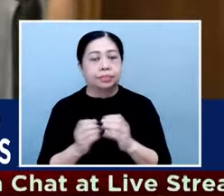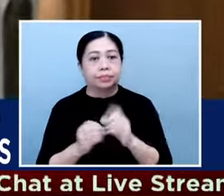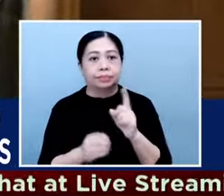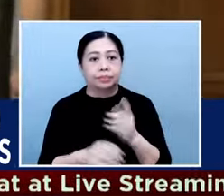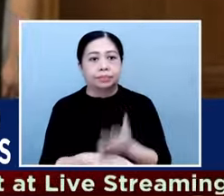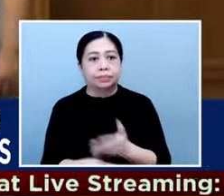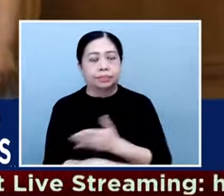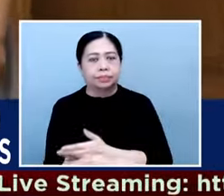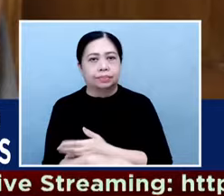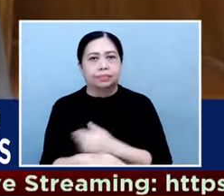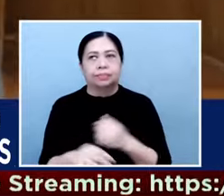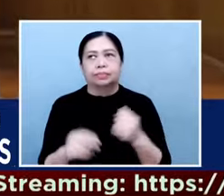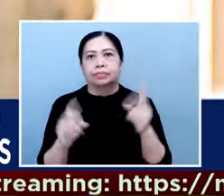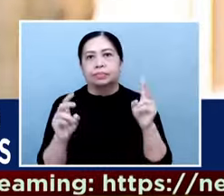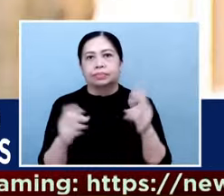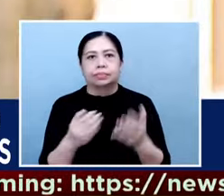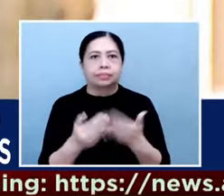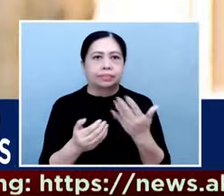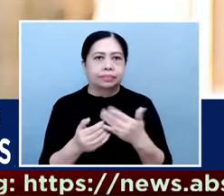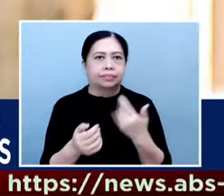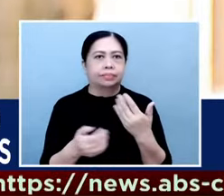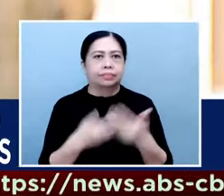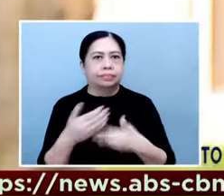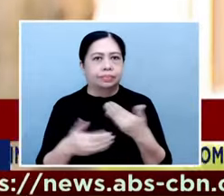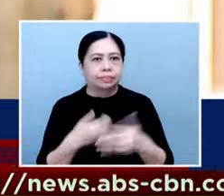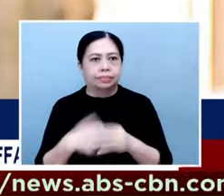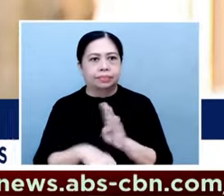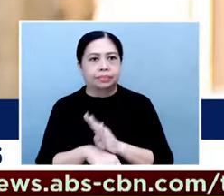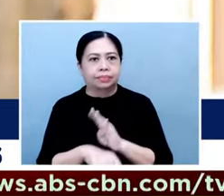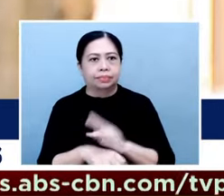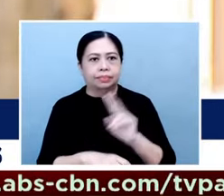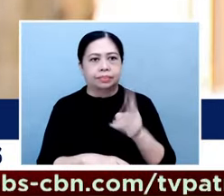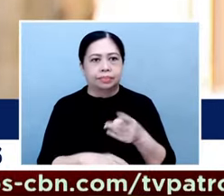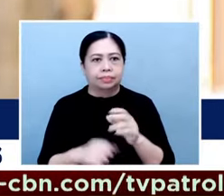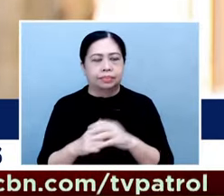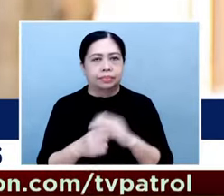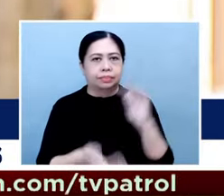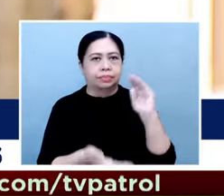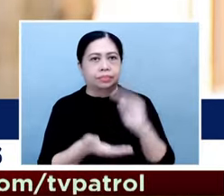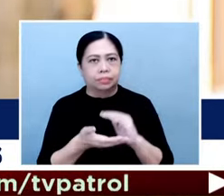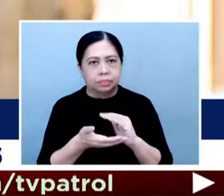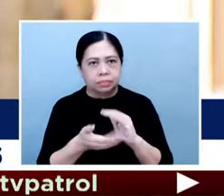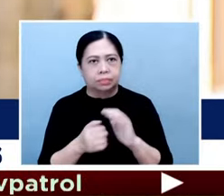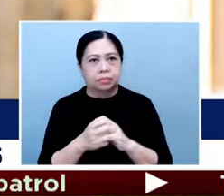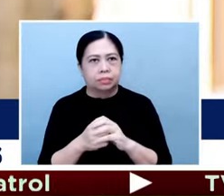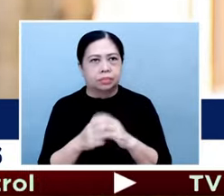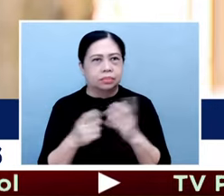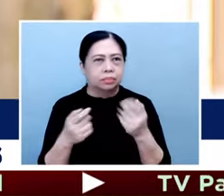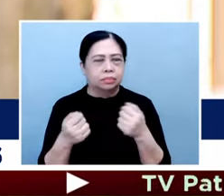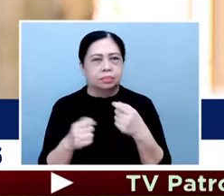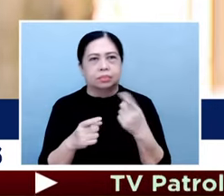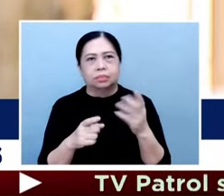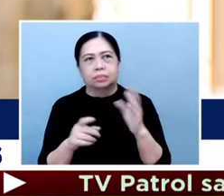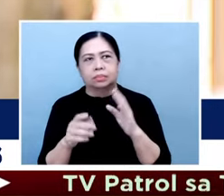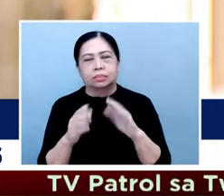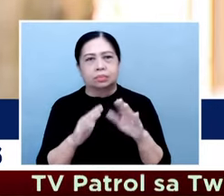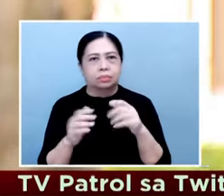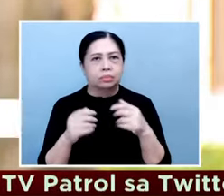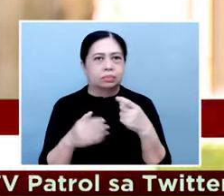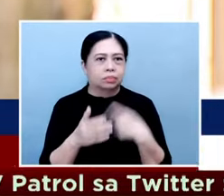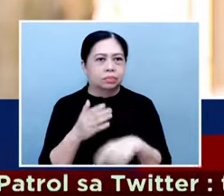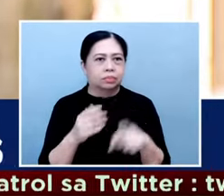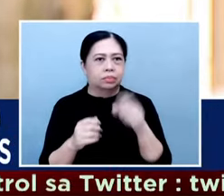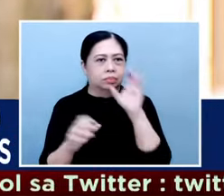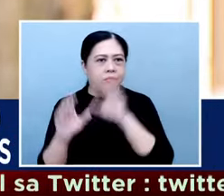the ease of doing business. Second would be reducing friction costs. And third,